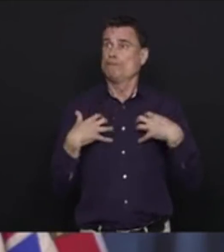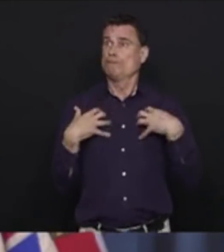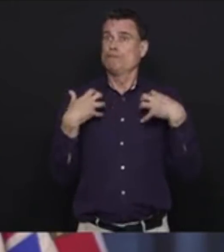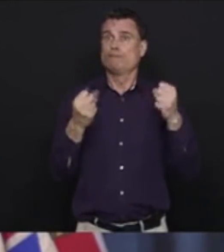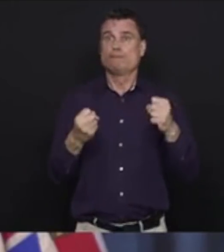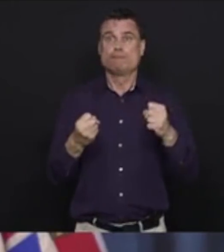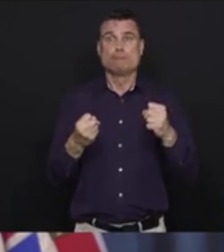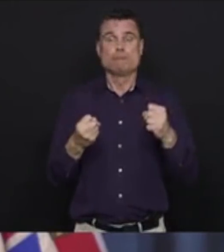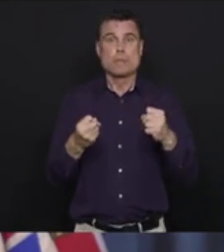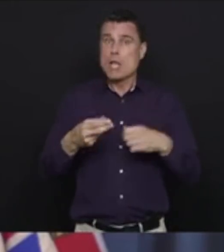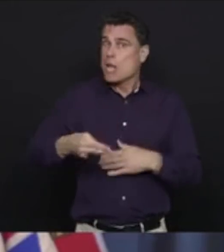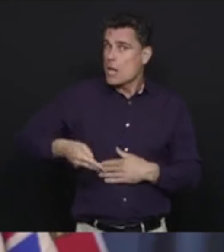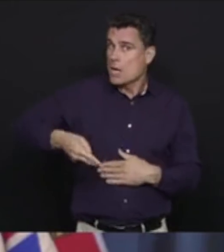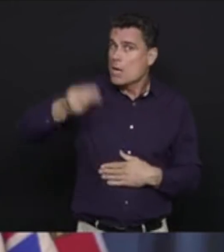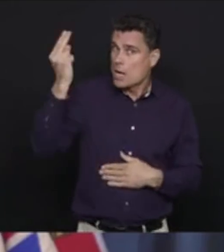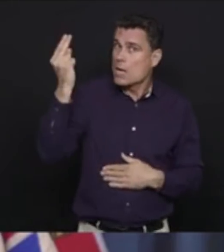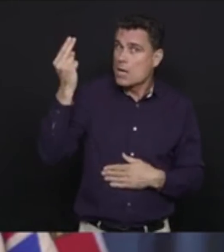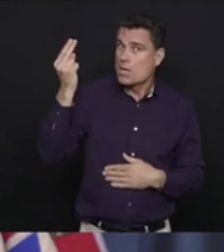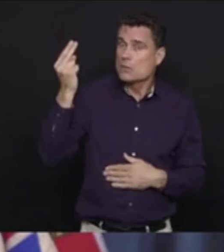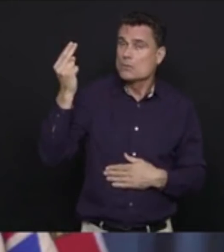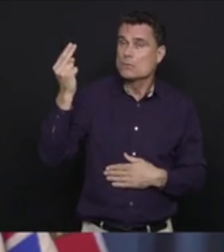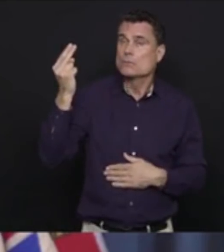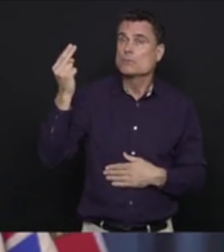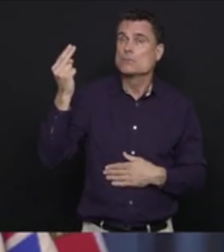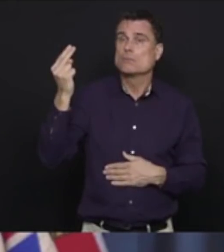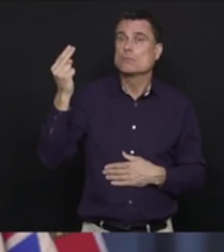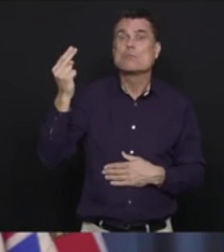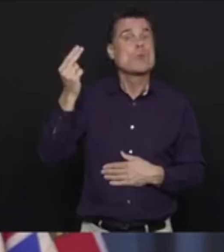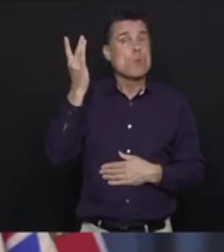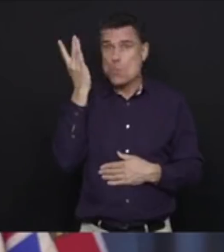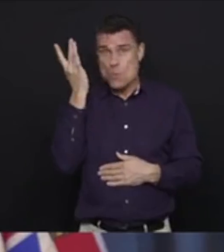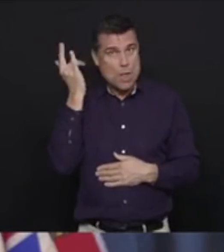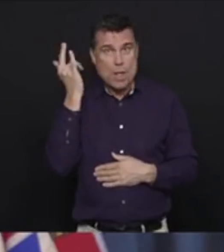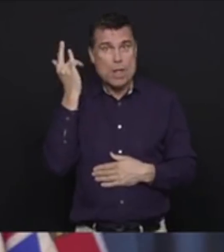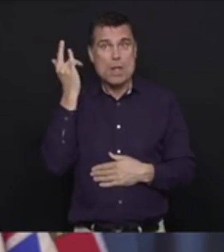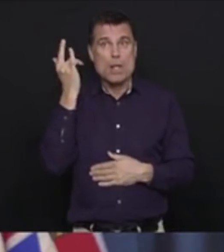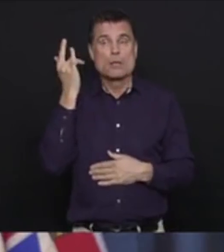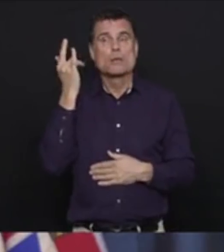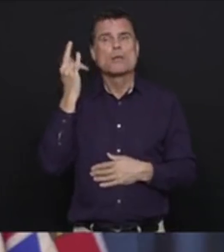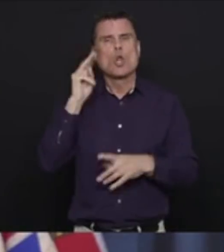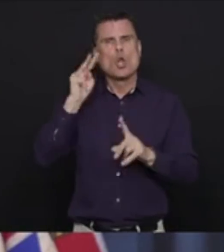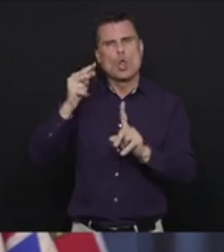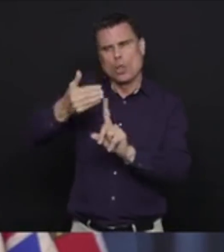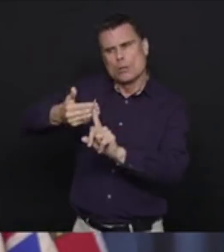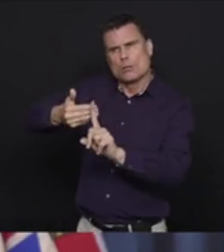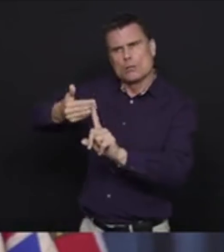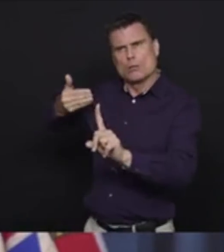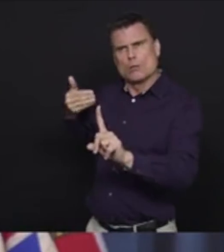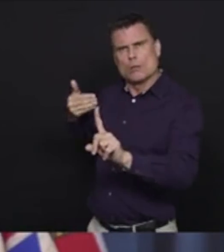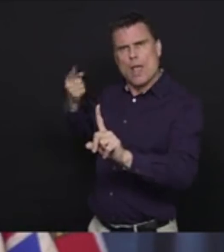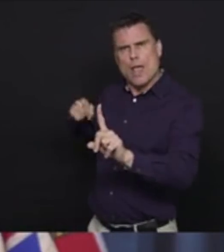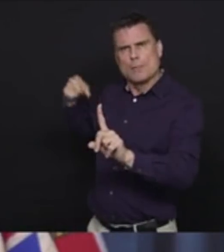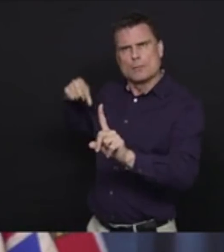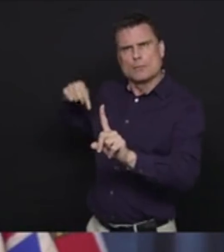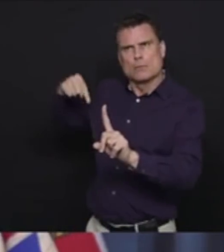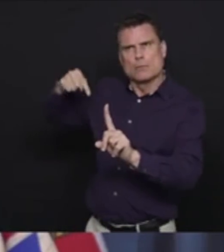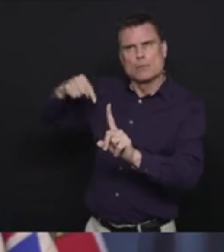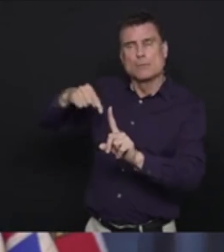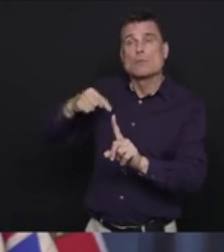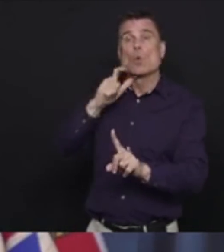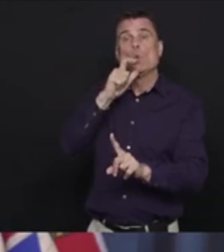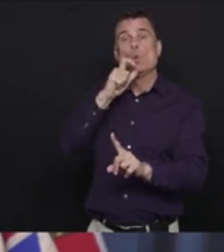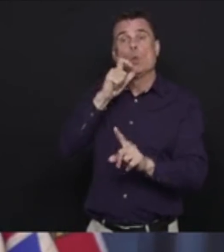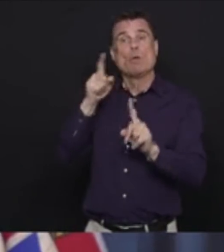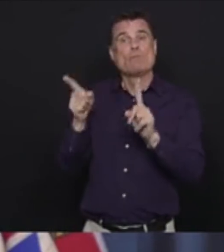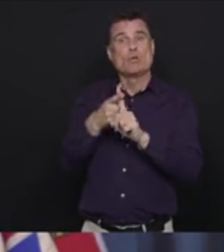these outbreaks in long-term care, and many of the people affected were young, healthy healthcare workers. So they had milder disease